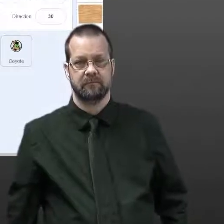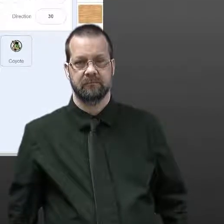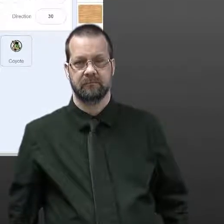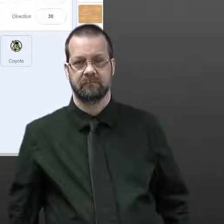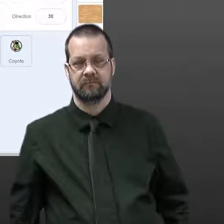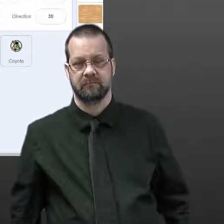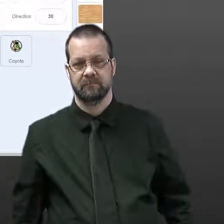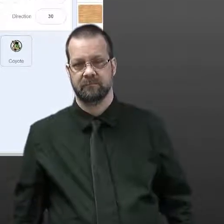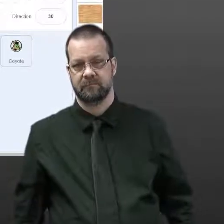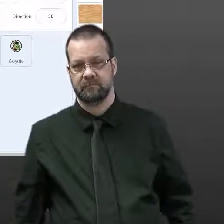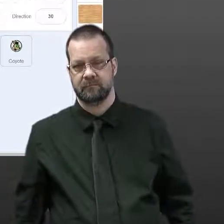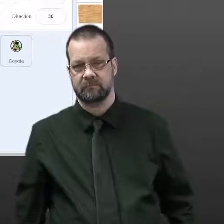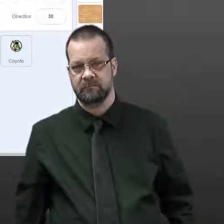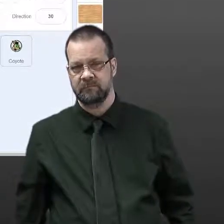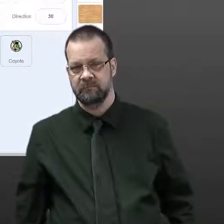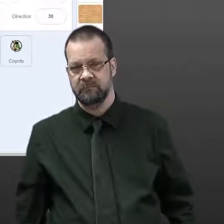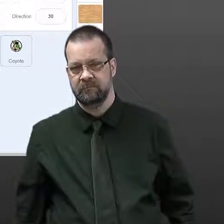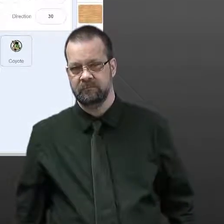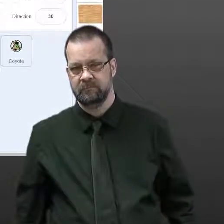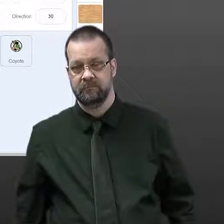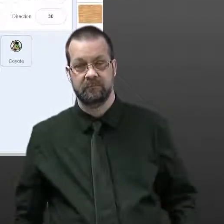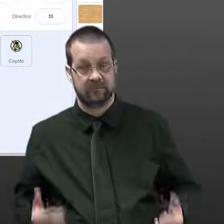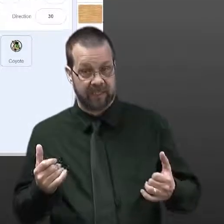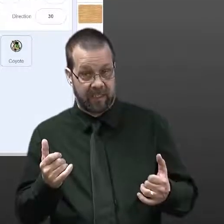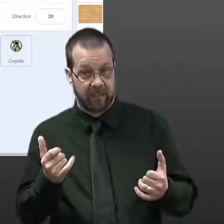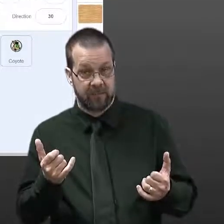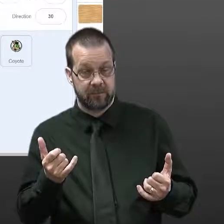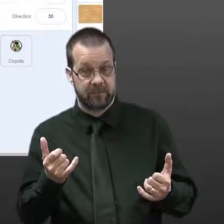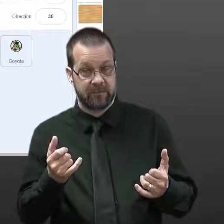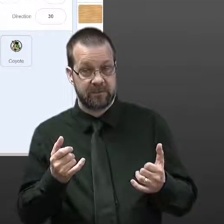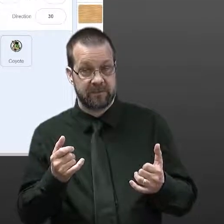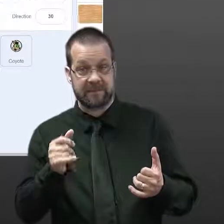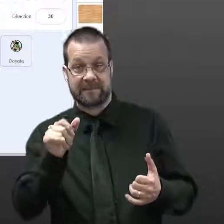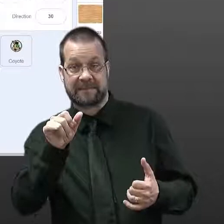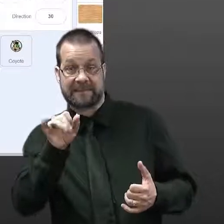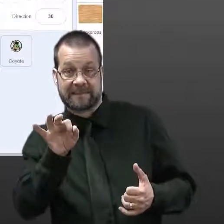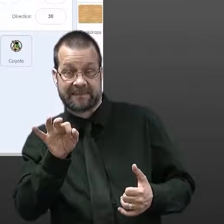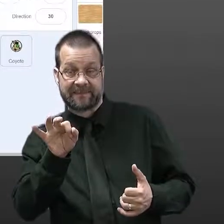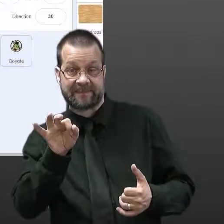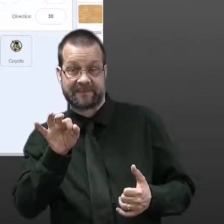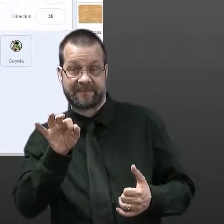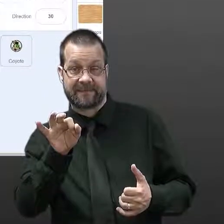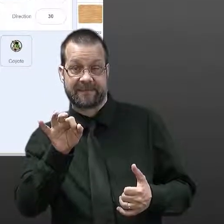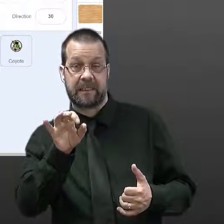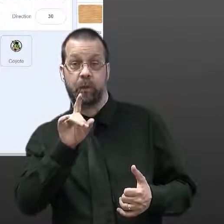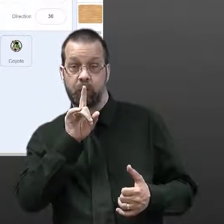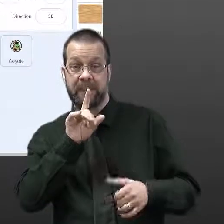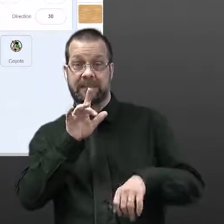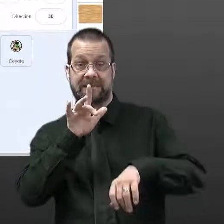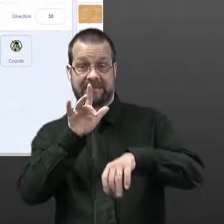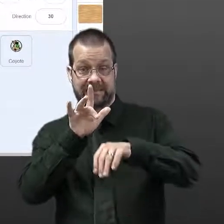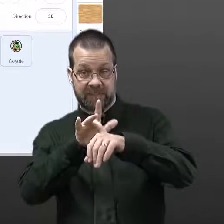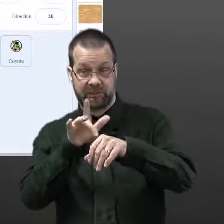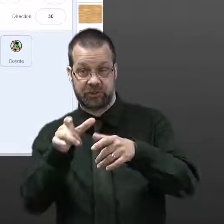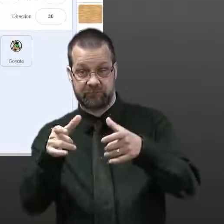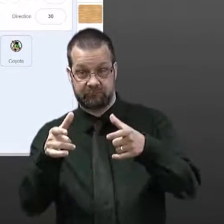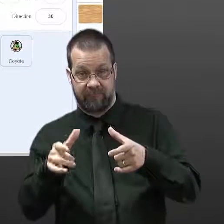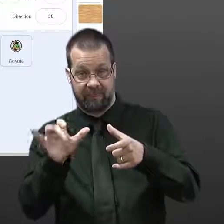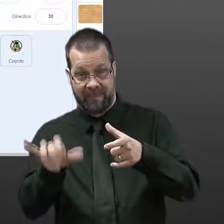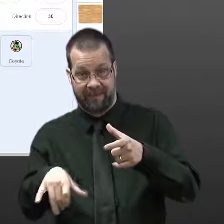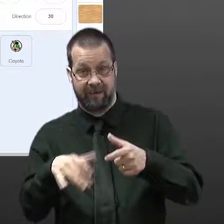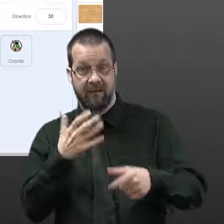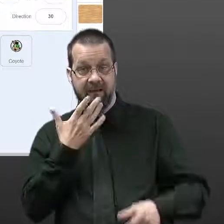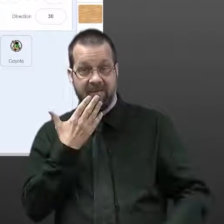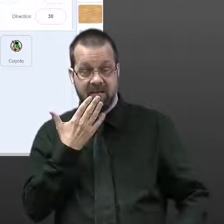do is we are going to check to see if the ball is actually touching that